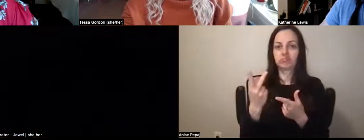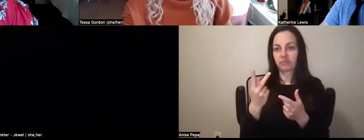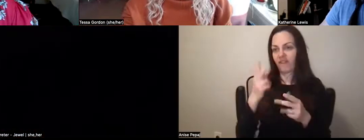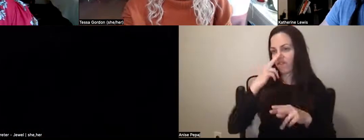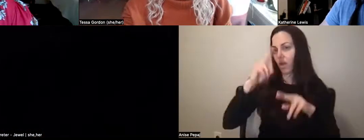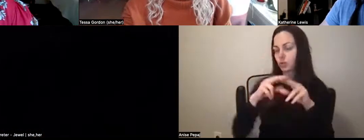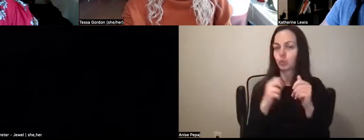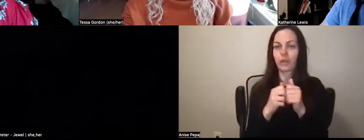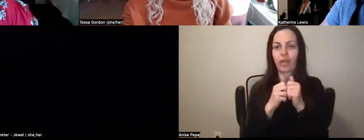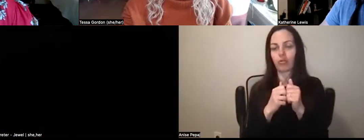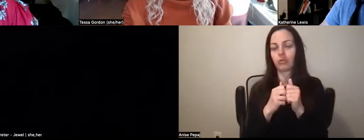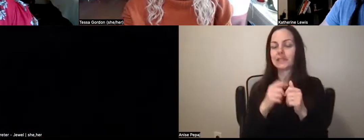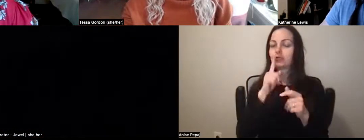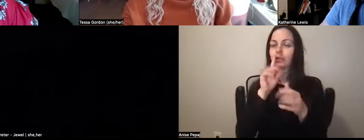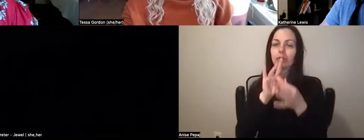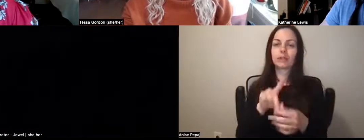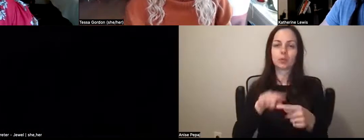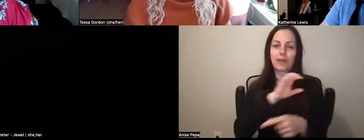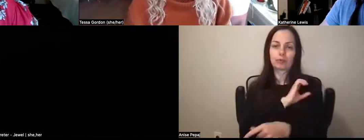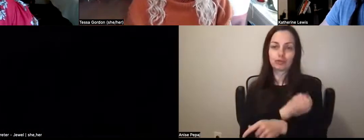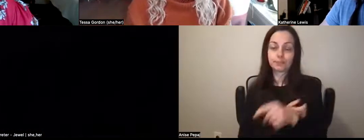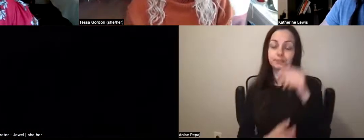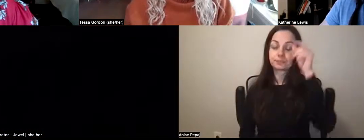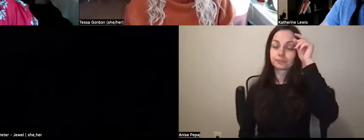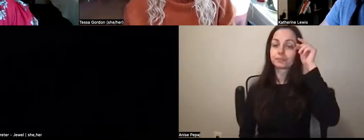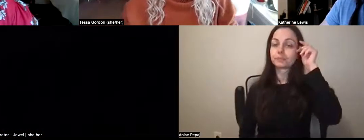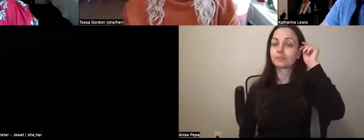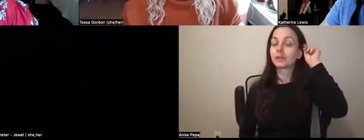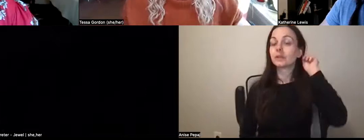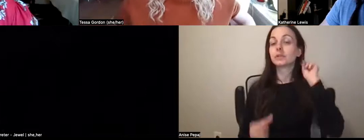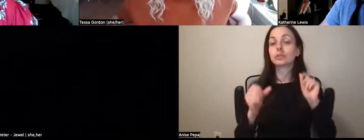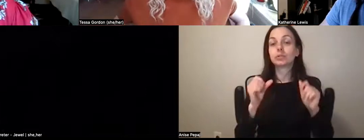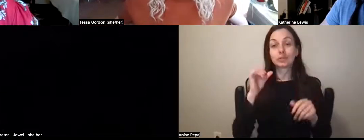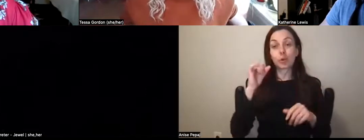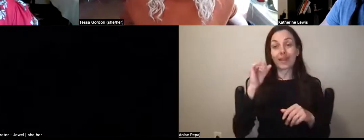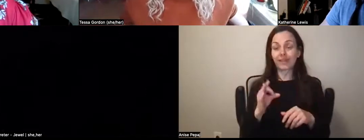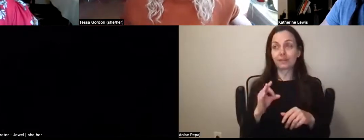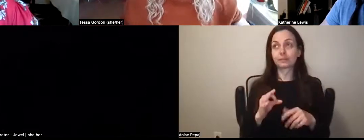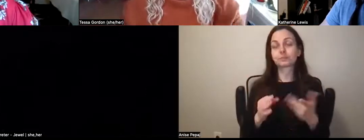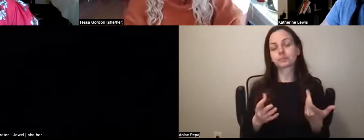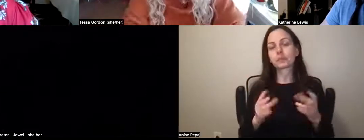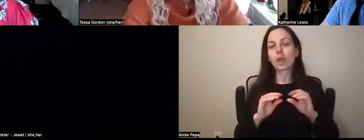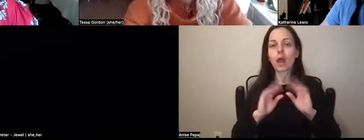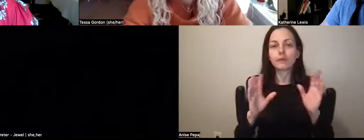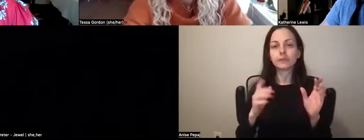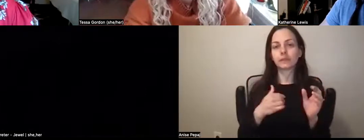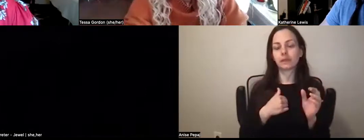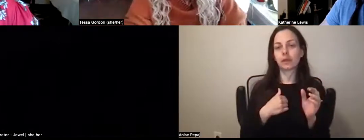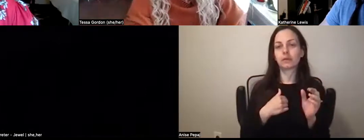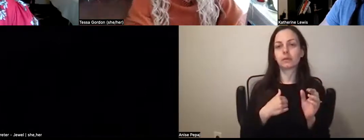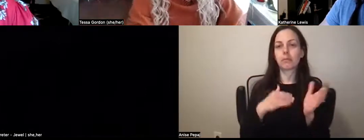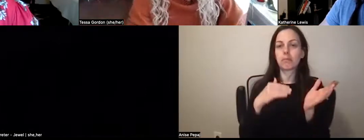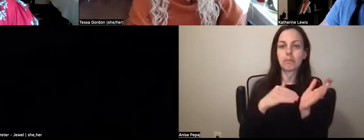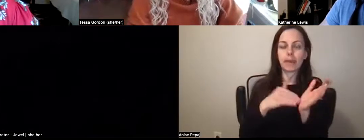all goes down to energy. And so I find that if I'm, you know, I'm a big, obviously medical, you know,